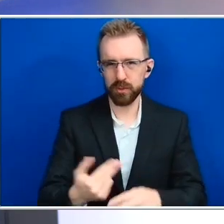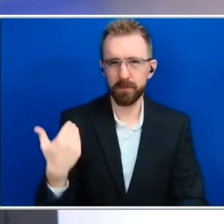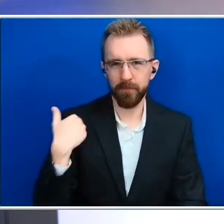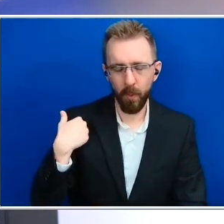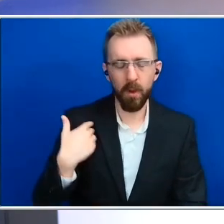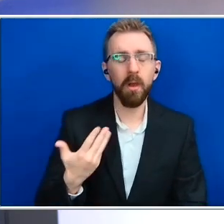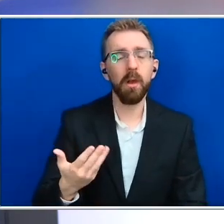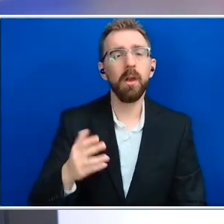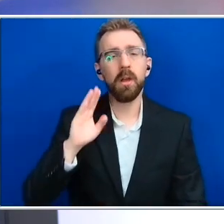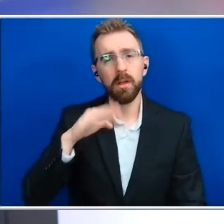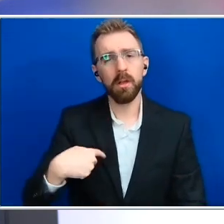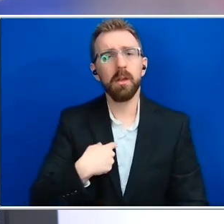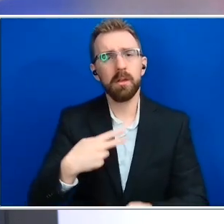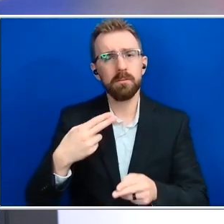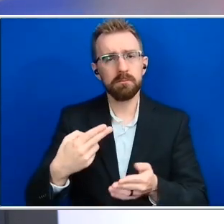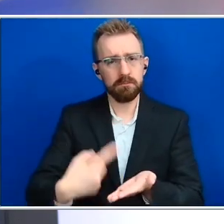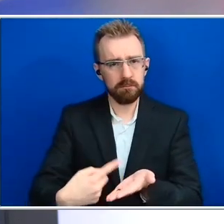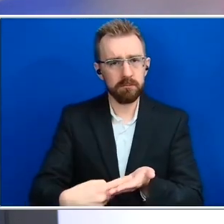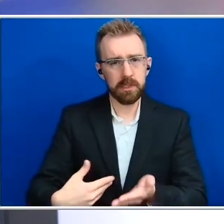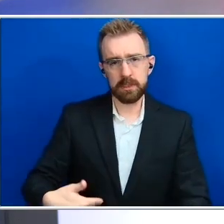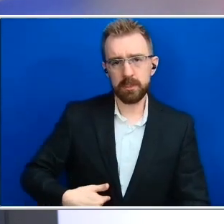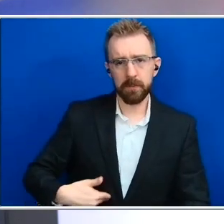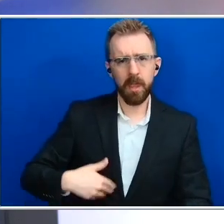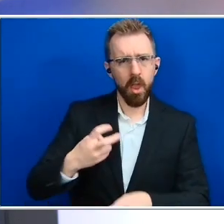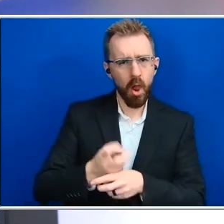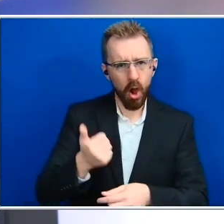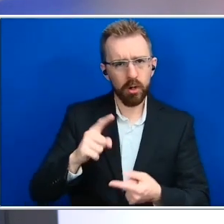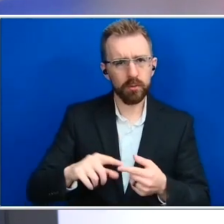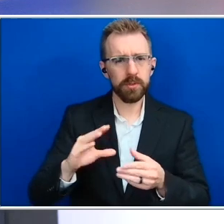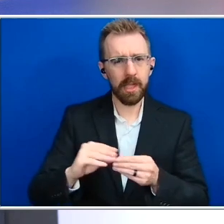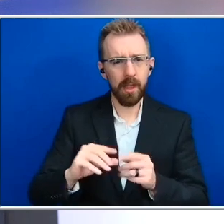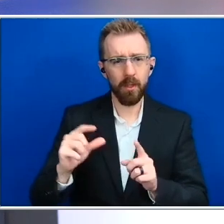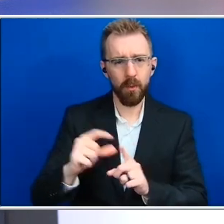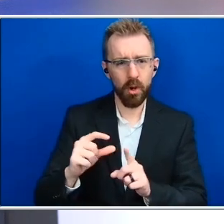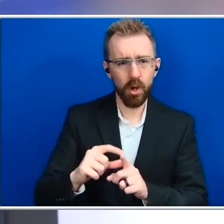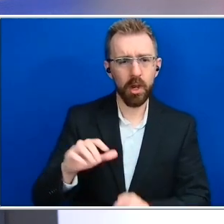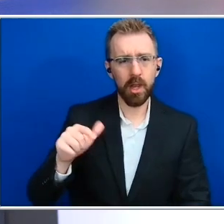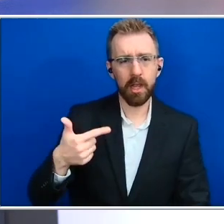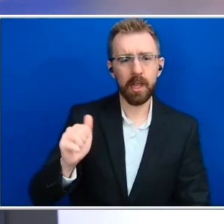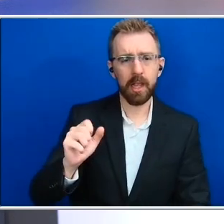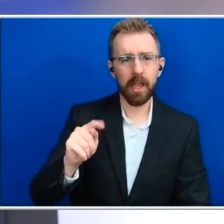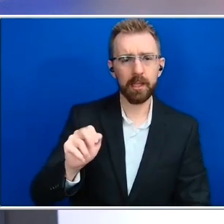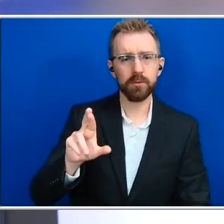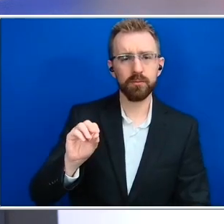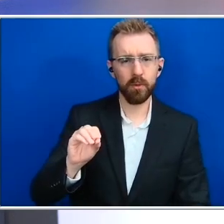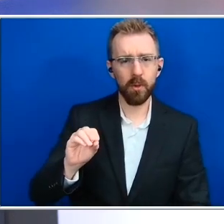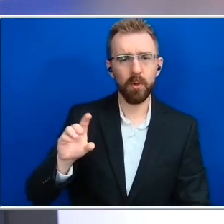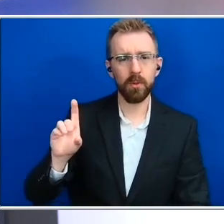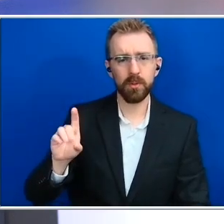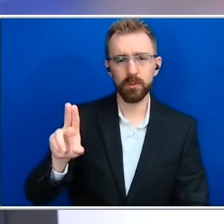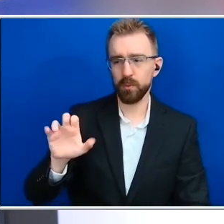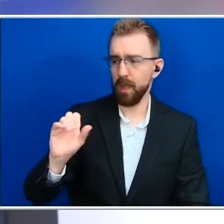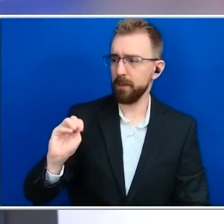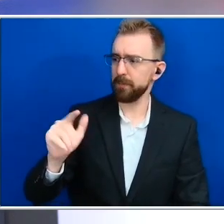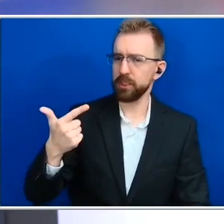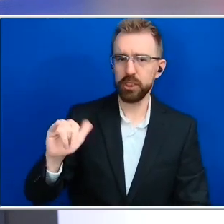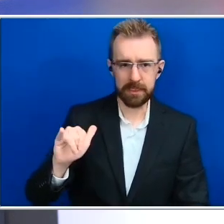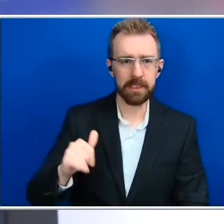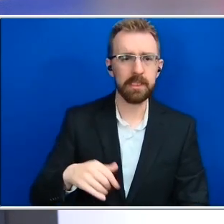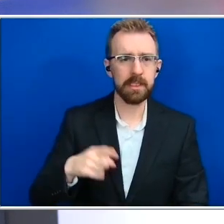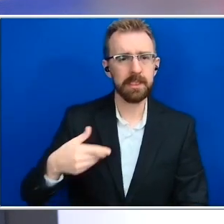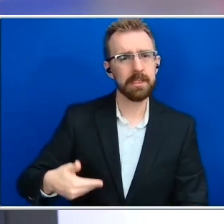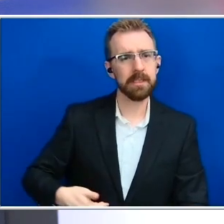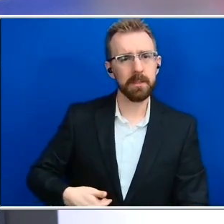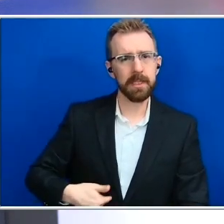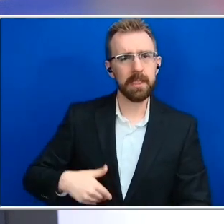the stomach, but it's even harder to say the words gastroduodenostomy or gastrojejunostomy. These are the typical stomach cancer